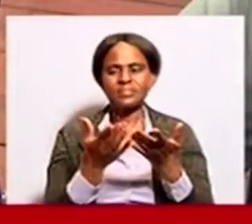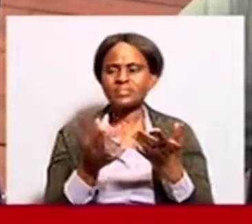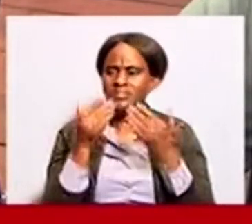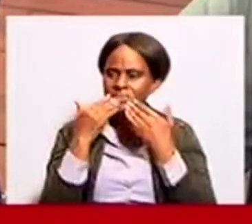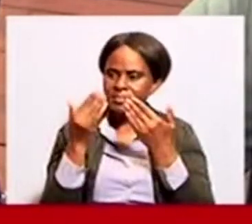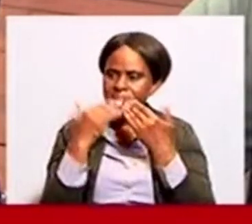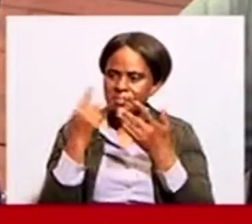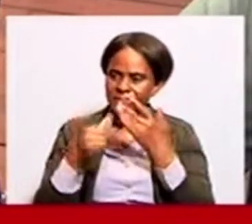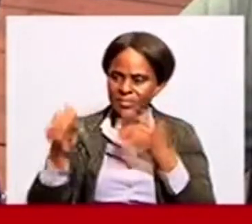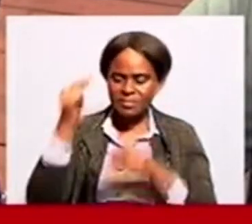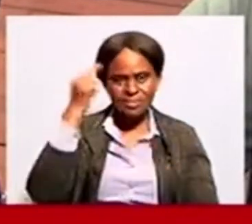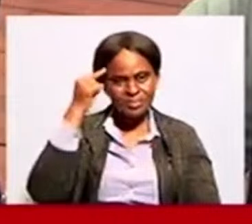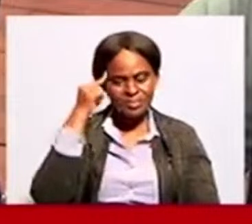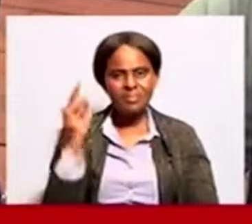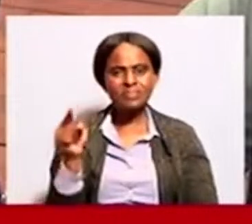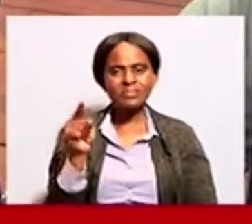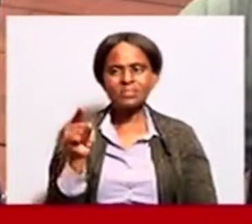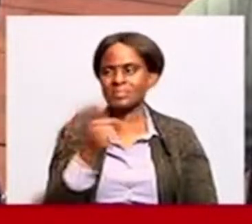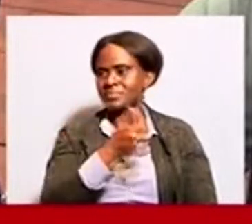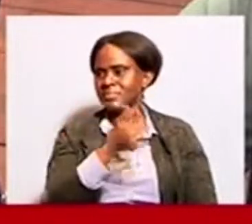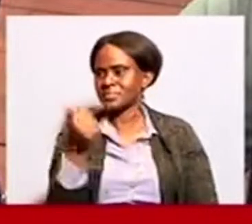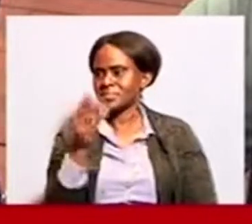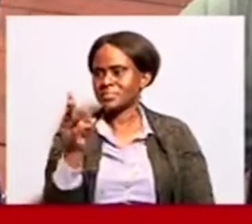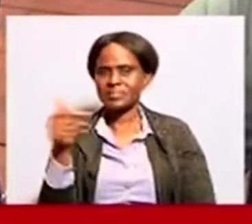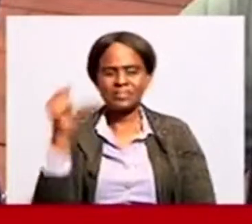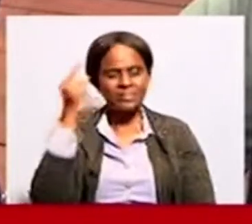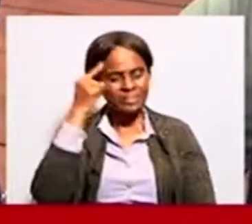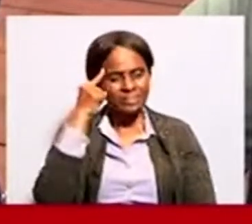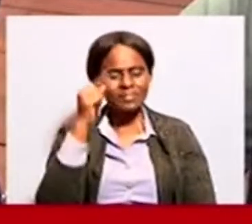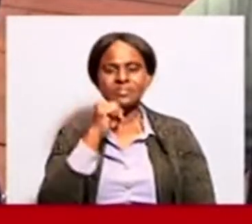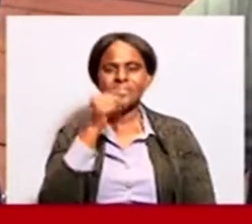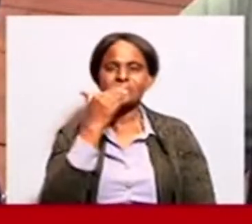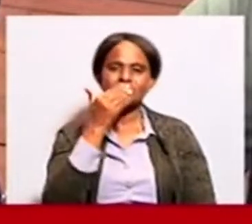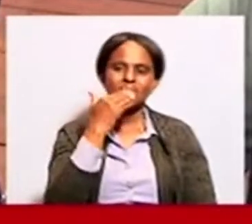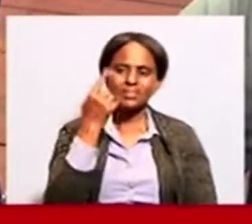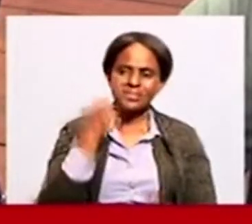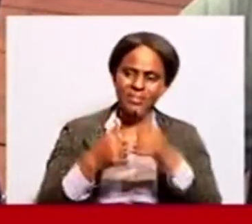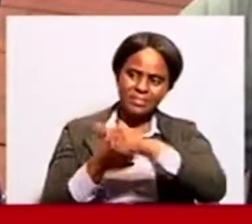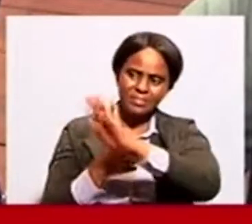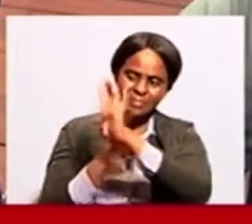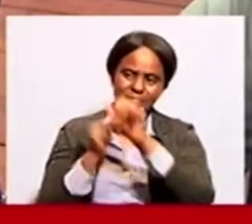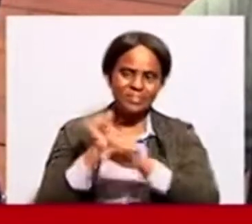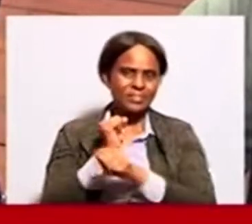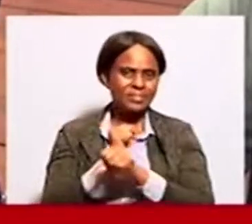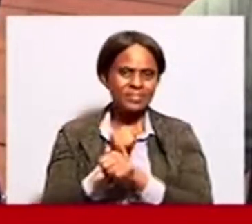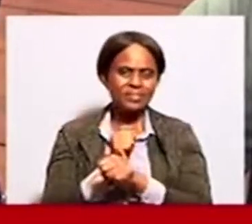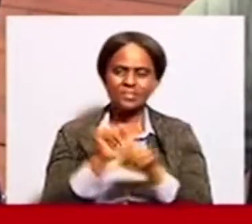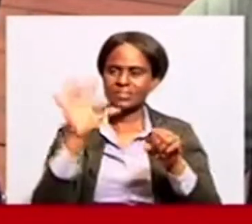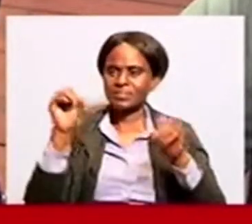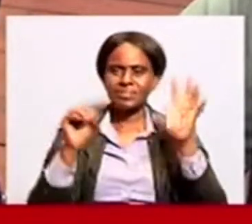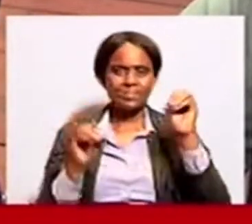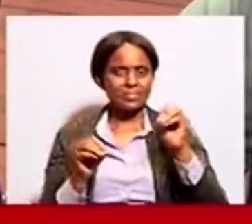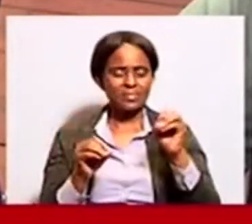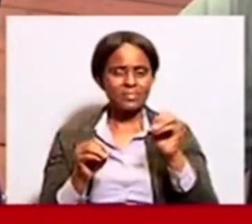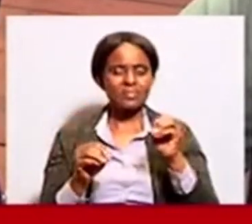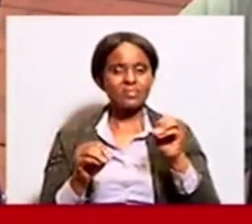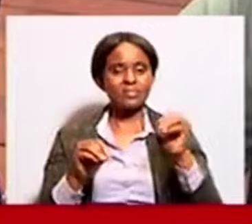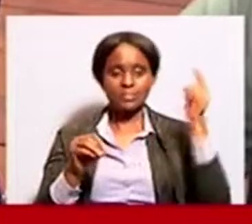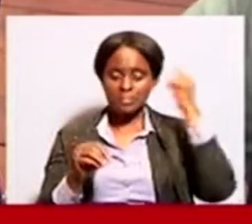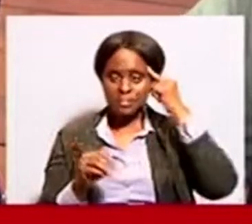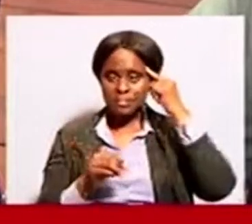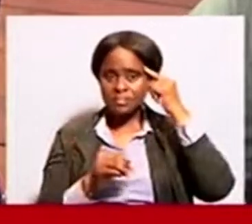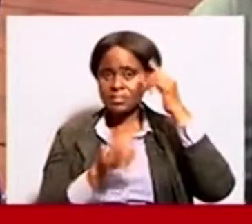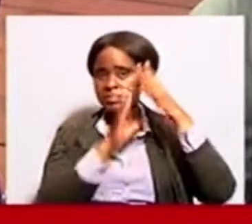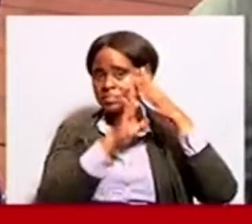appreciating what the government is doing. But on the other hand, the government is not appreciating what they are doing. So it should be a 50-50. Government is expecting